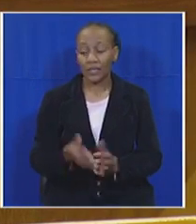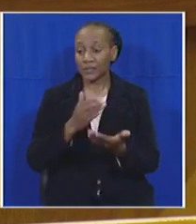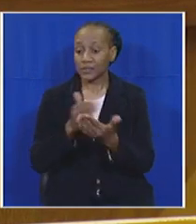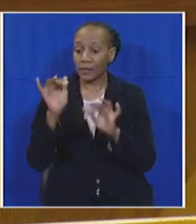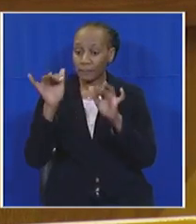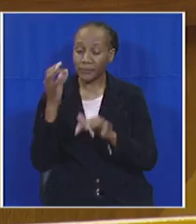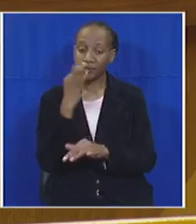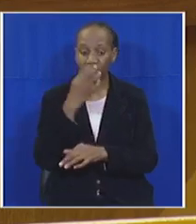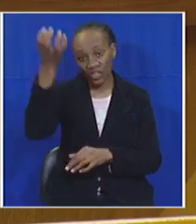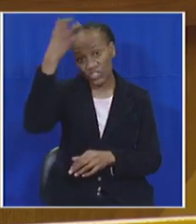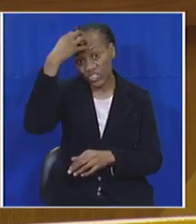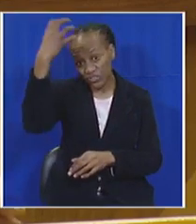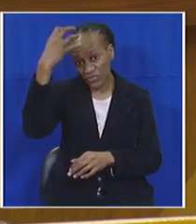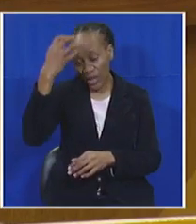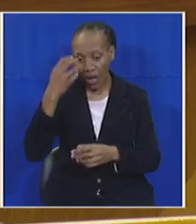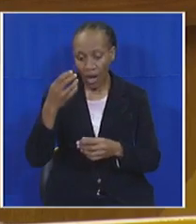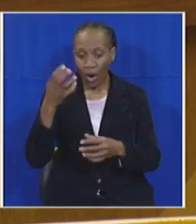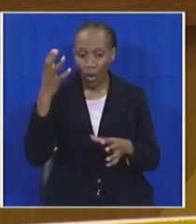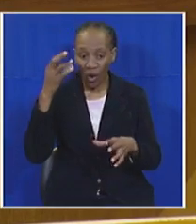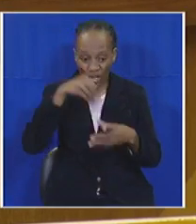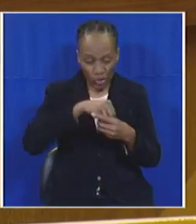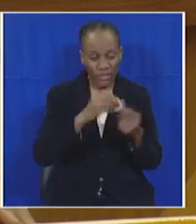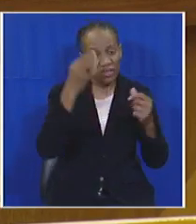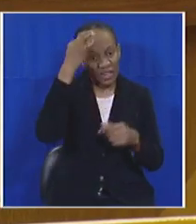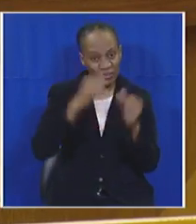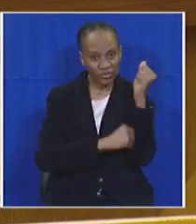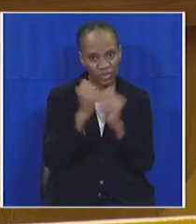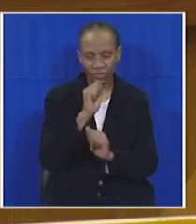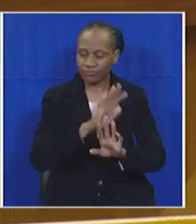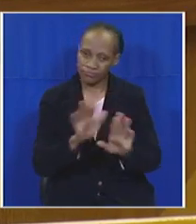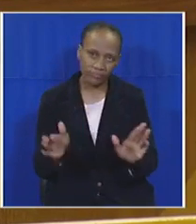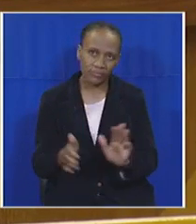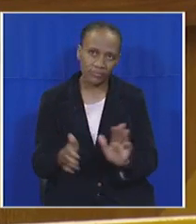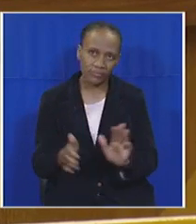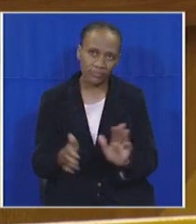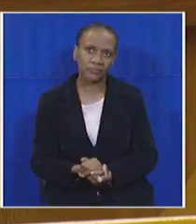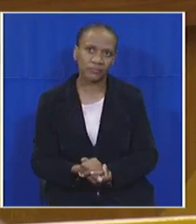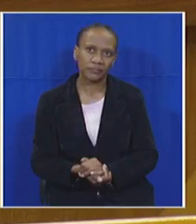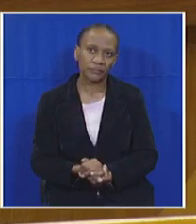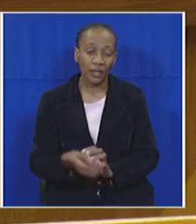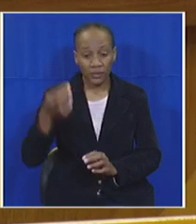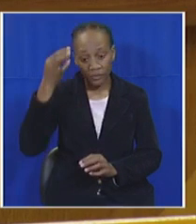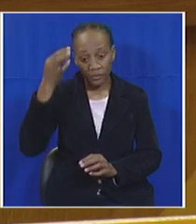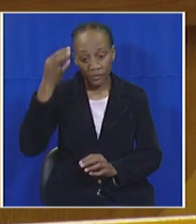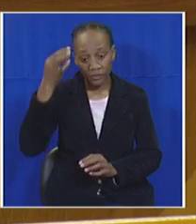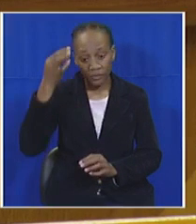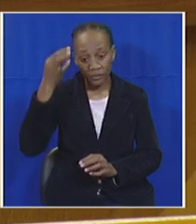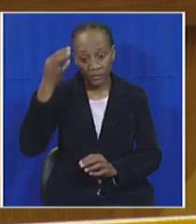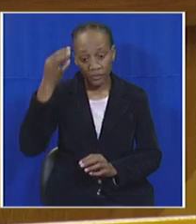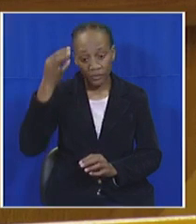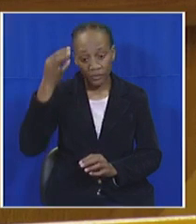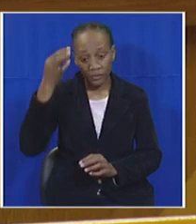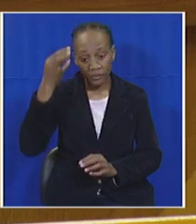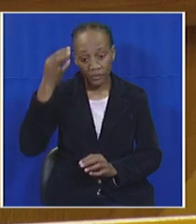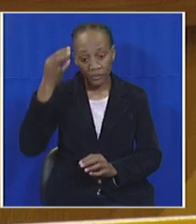I would like to point out a few things on this debate. The department has a clear mandate stated, and it should